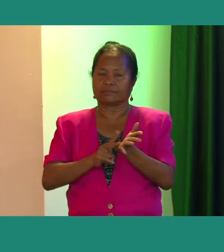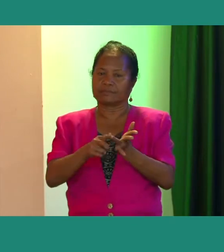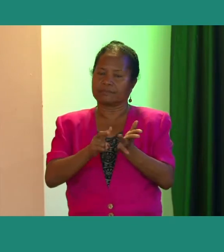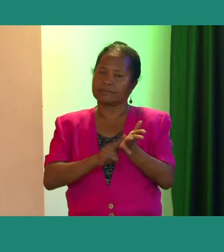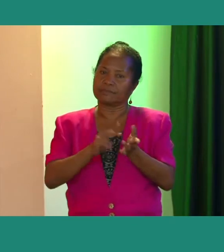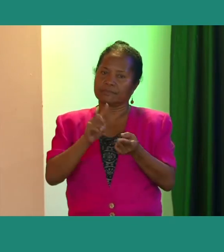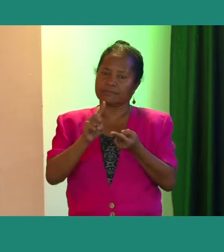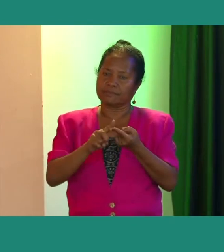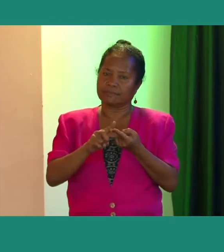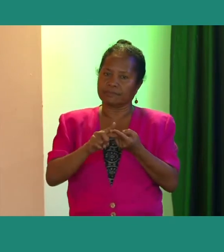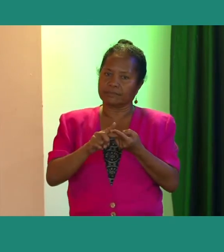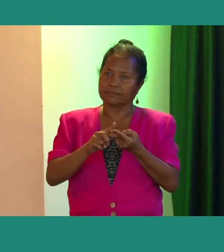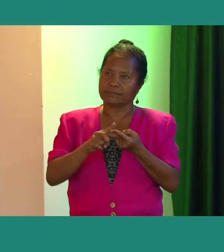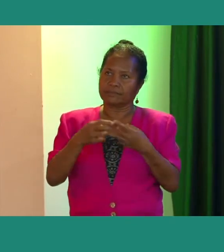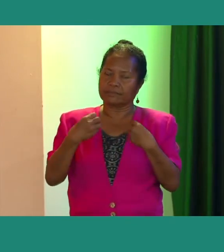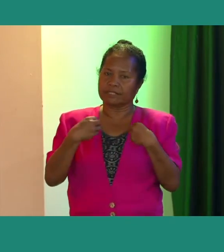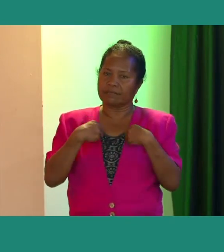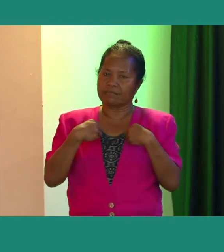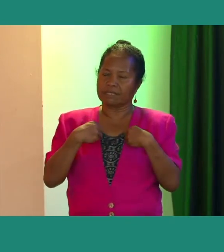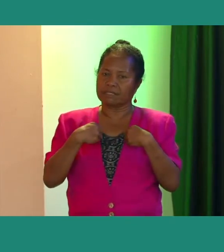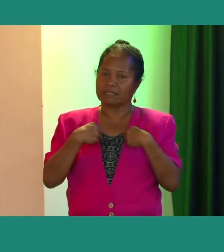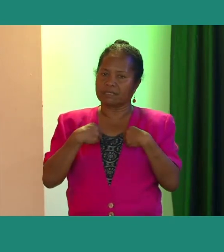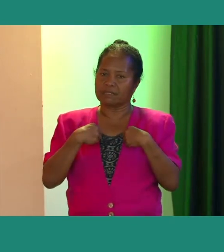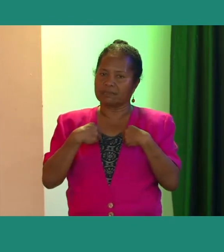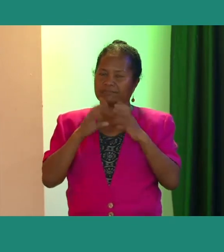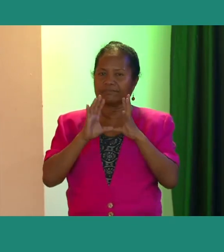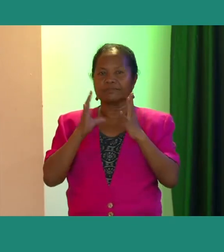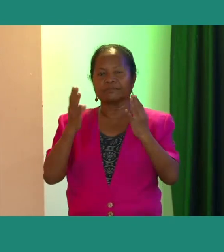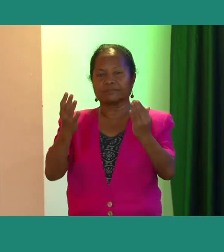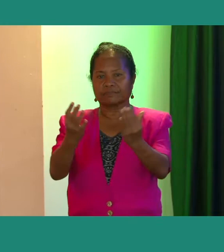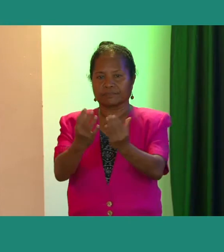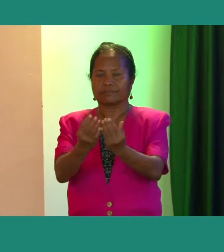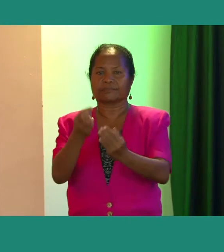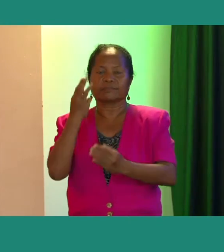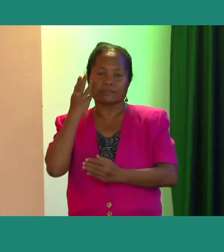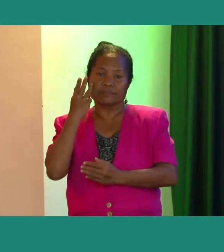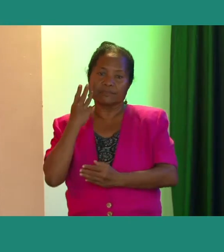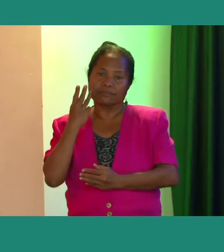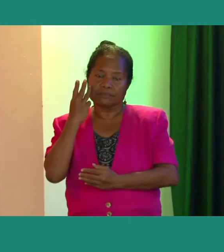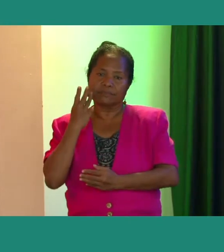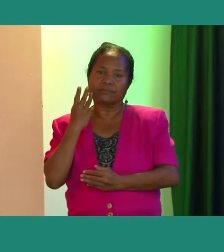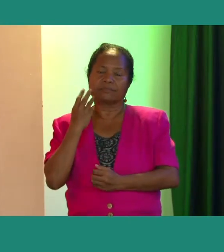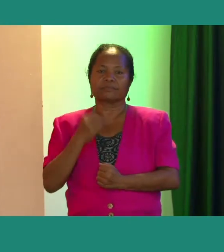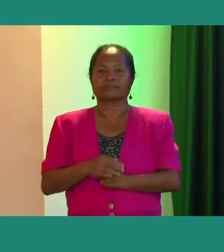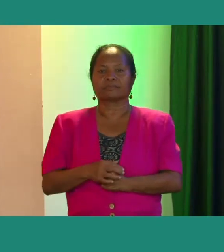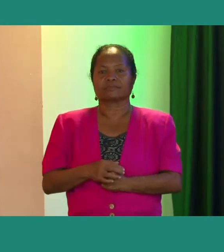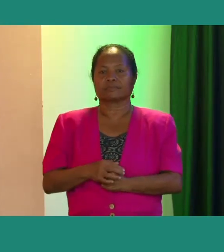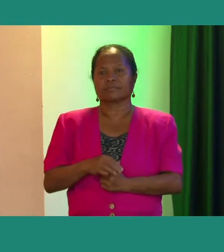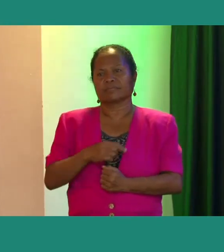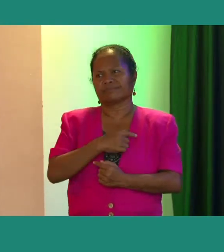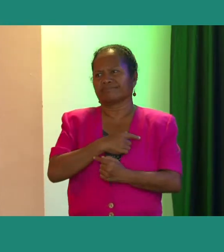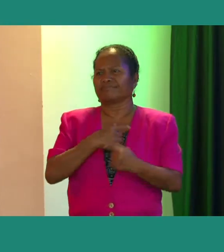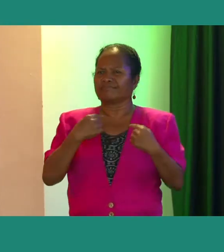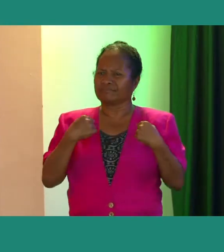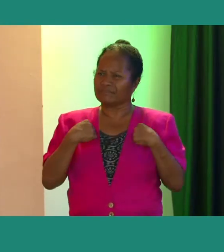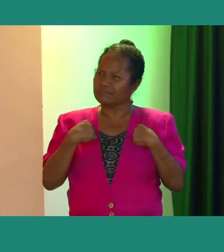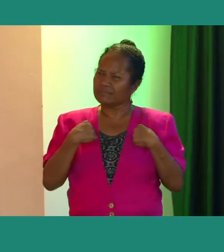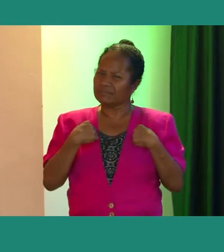from the Business Coalition for Women, and we were expecting Mr. Emmanuel